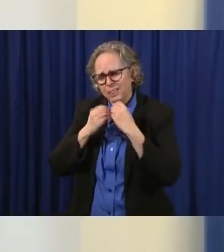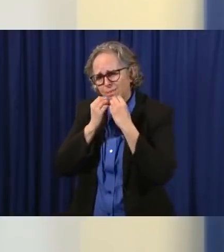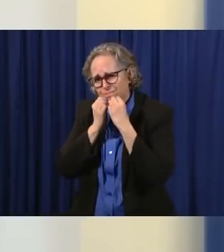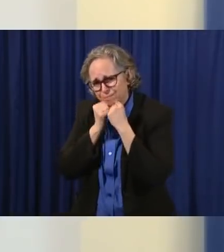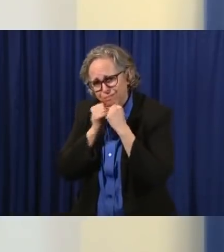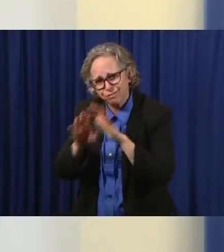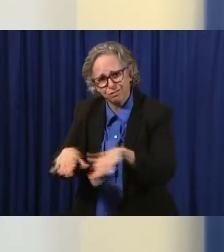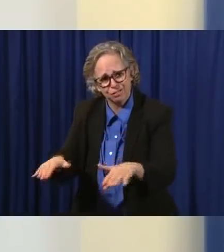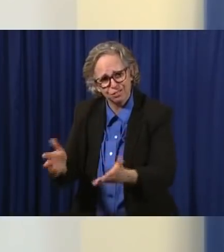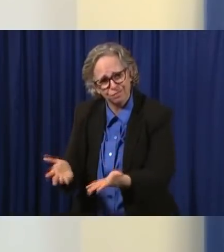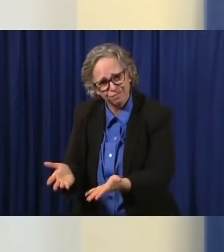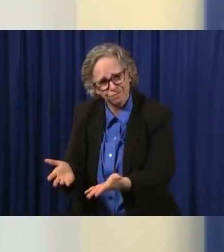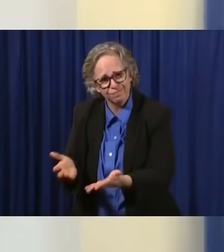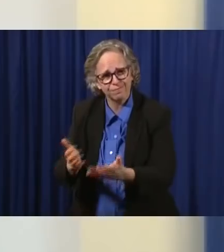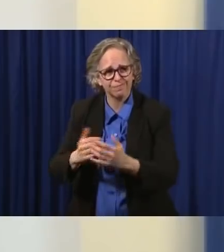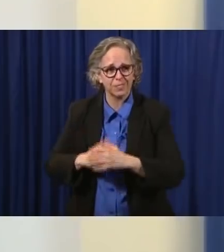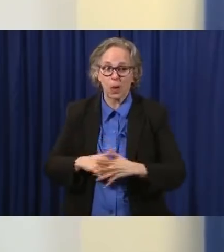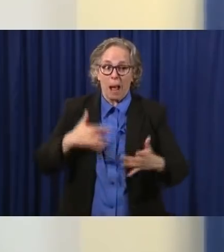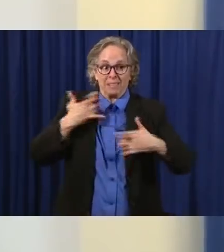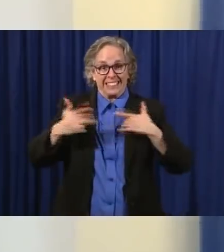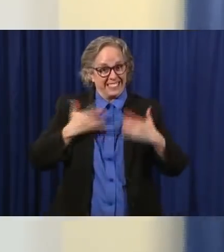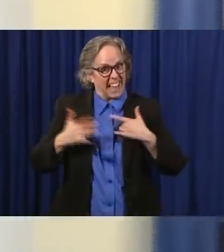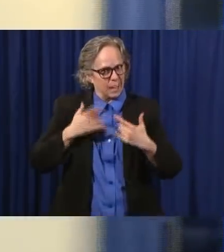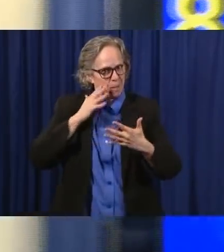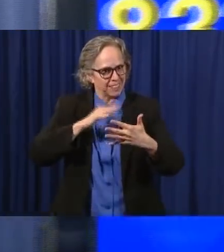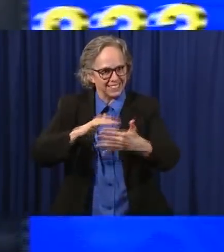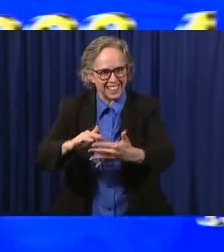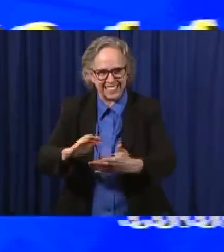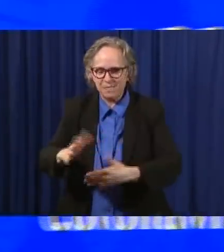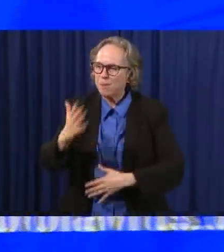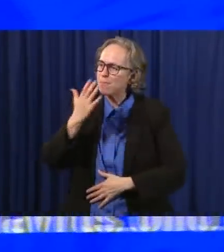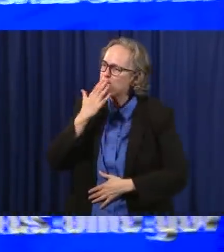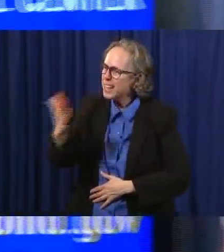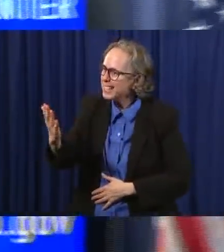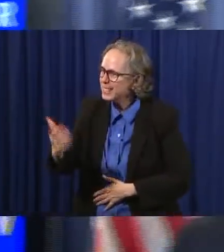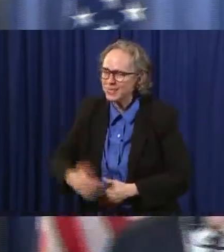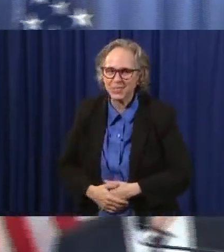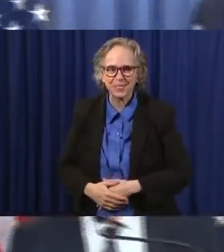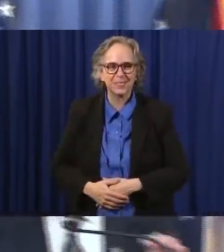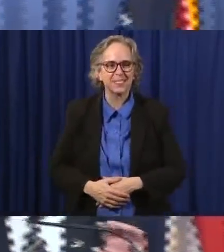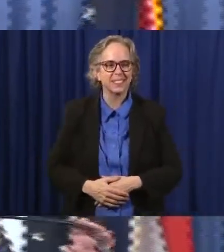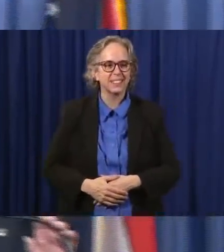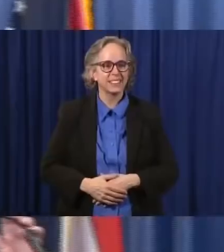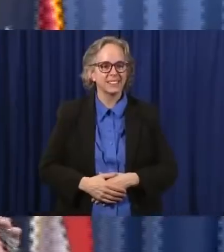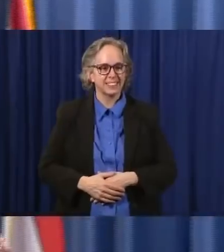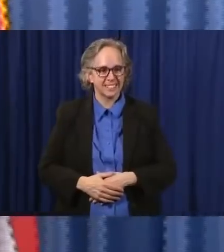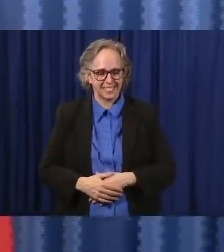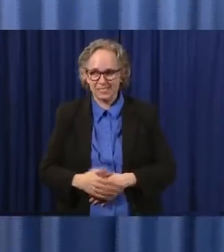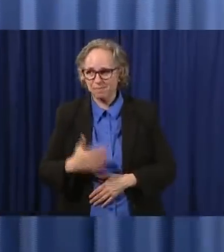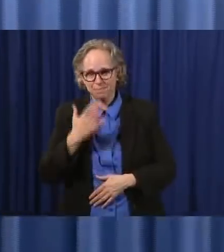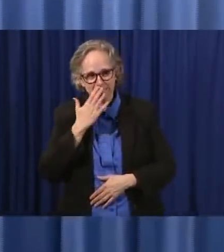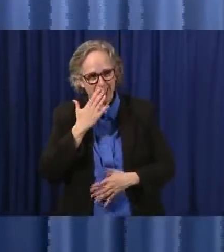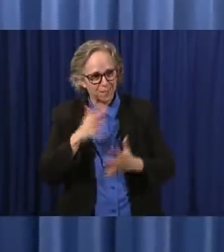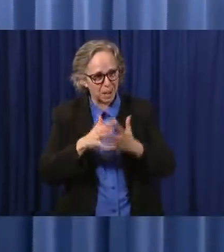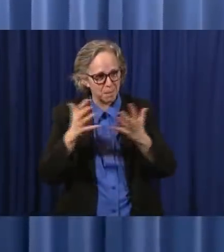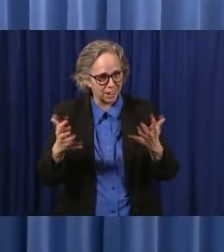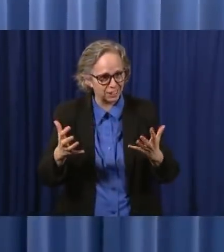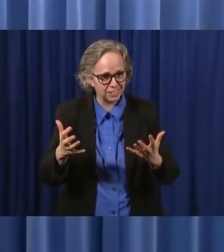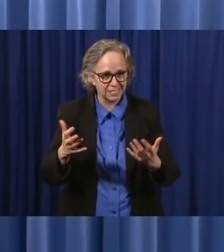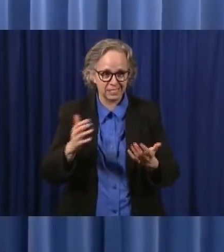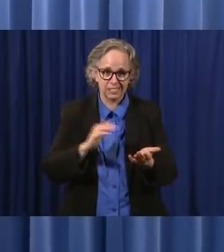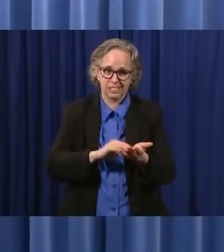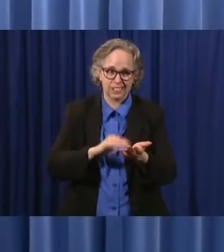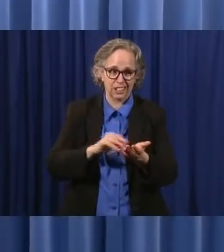So very excited about that work, Governor. Thank you. Dr. Acton, thank you very much. As Dr. Acton said, we're excited